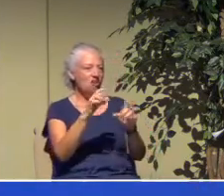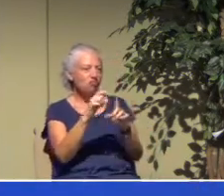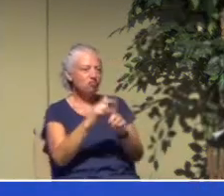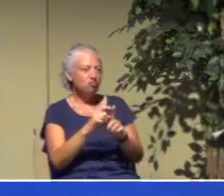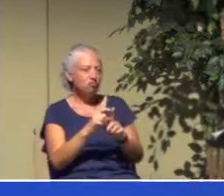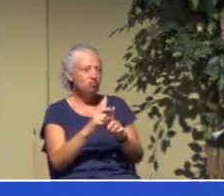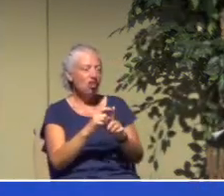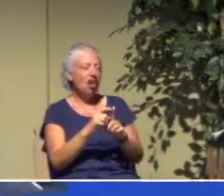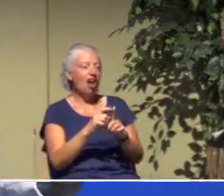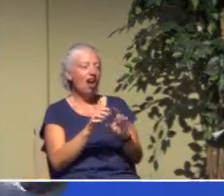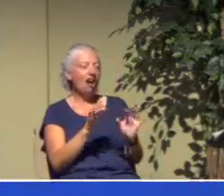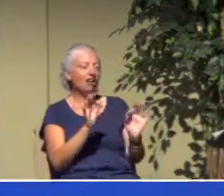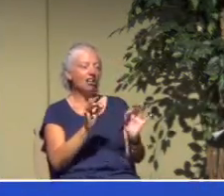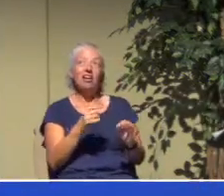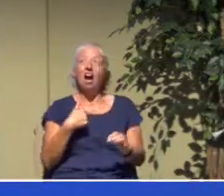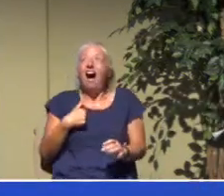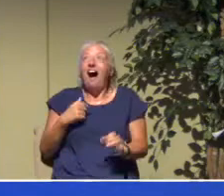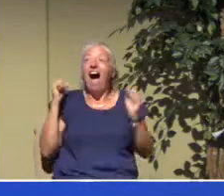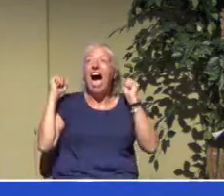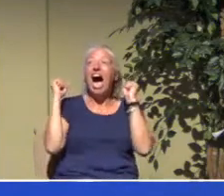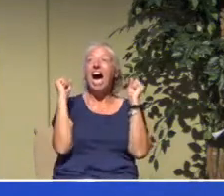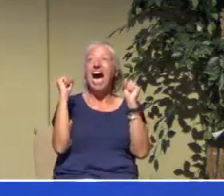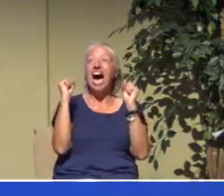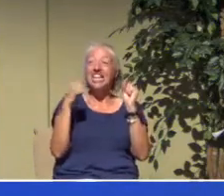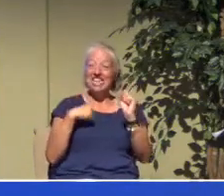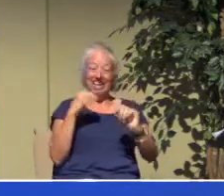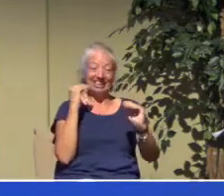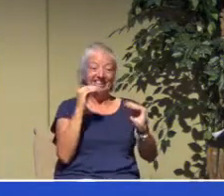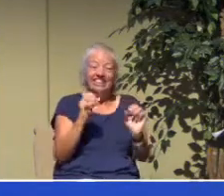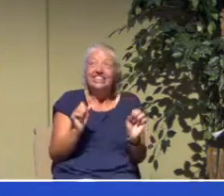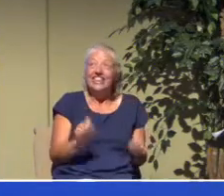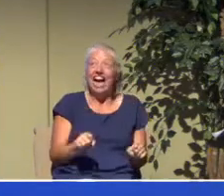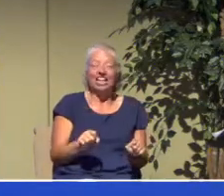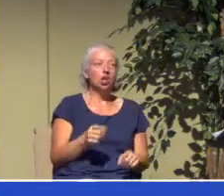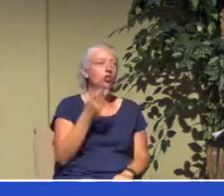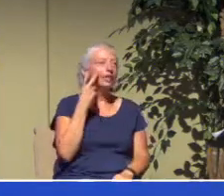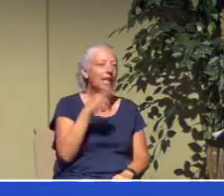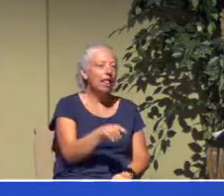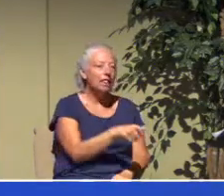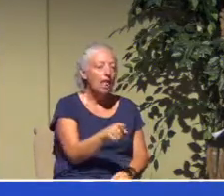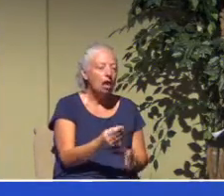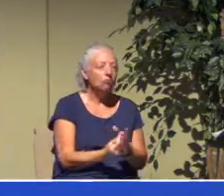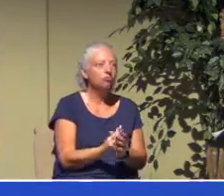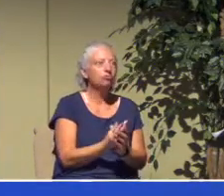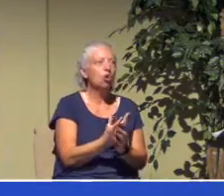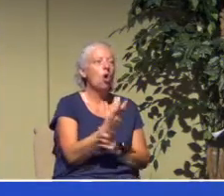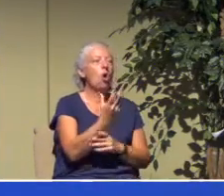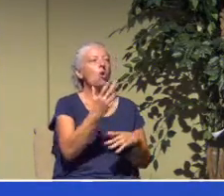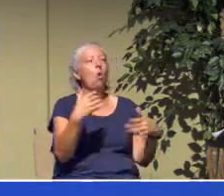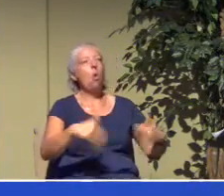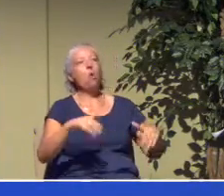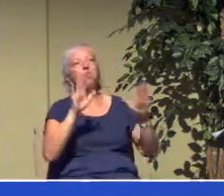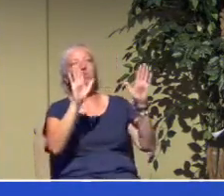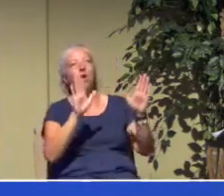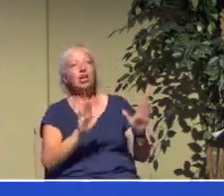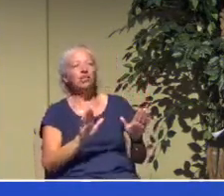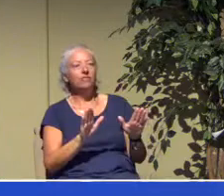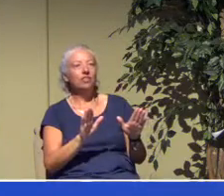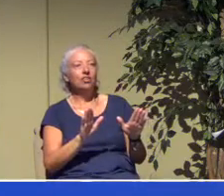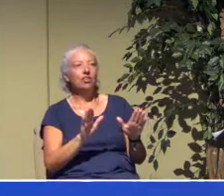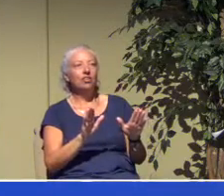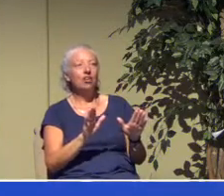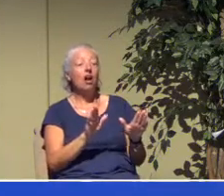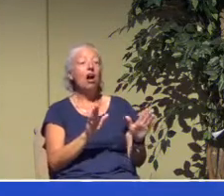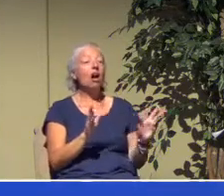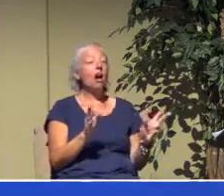yes, like they can grow and do this. And so for me to see them grow was just wonderful, but also